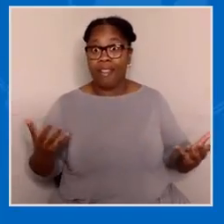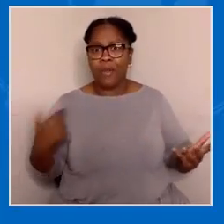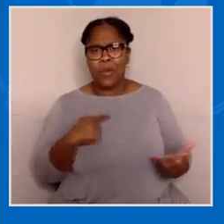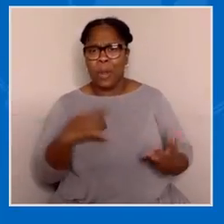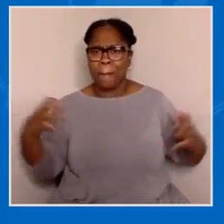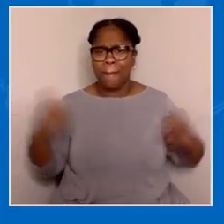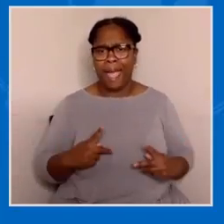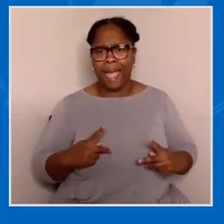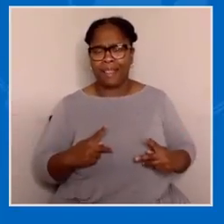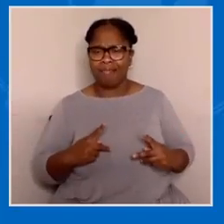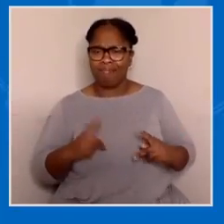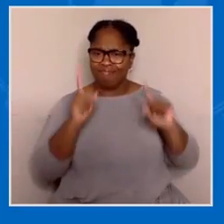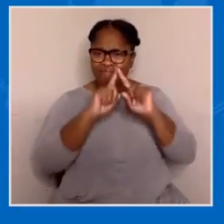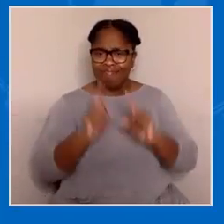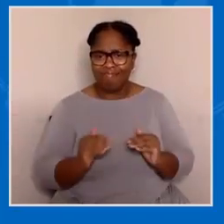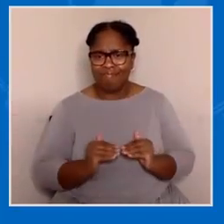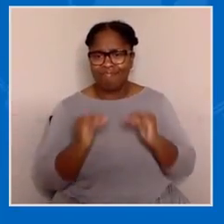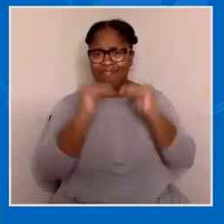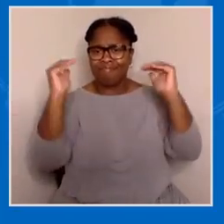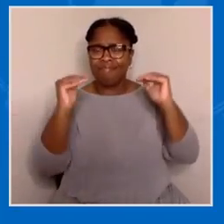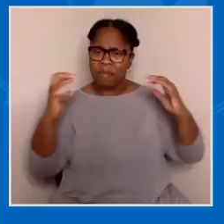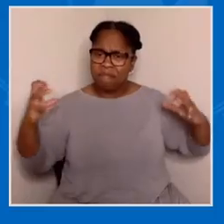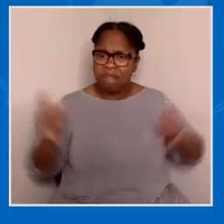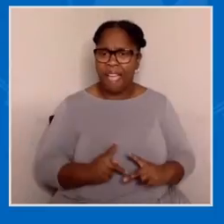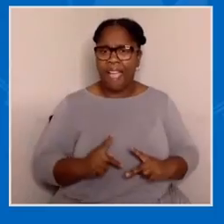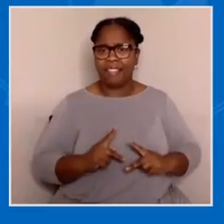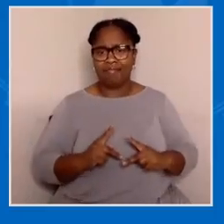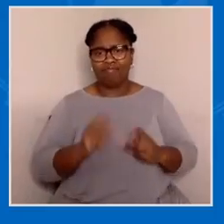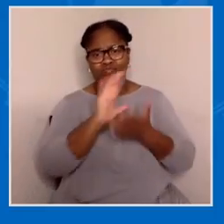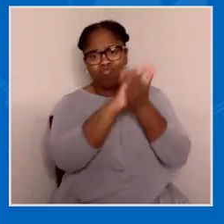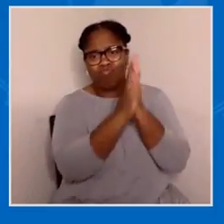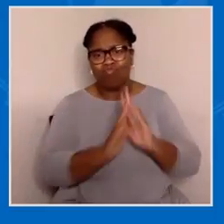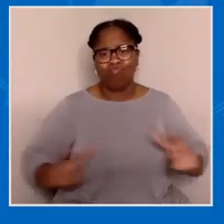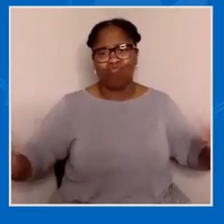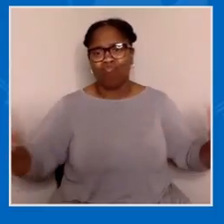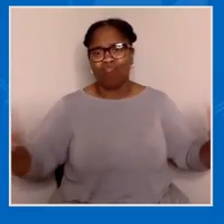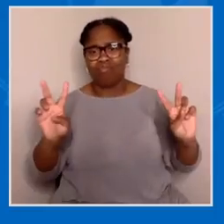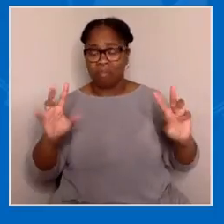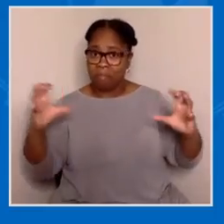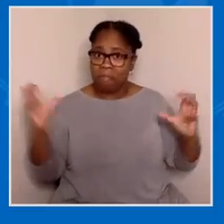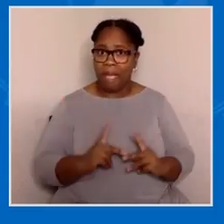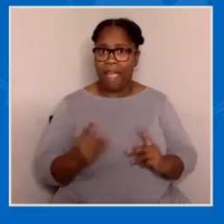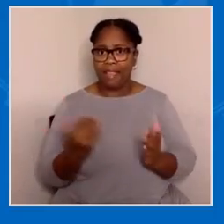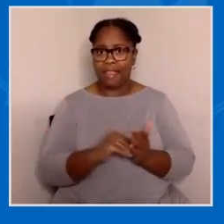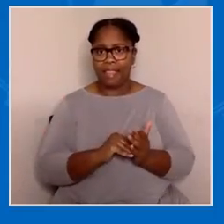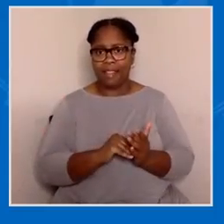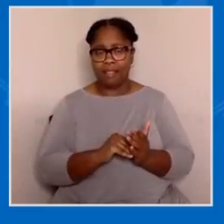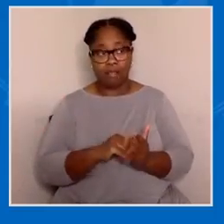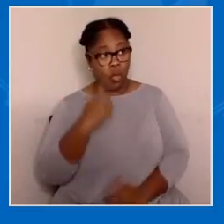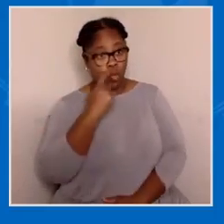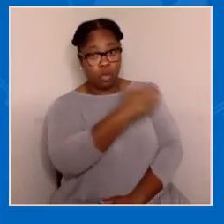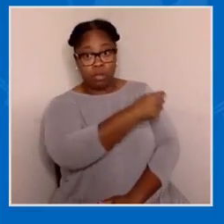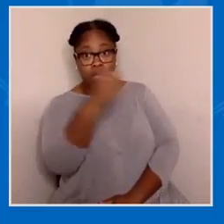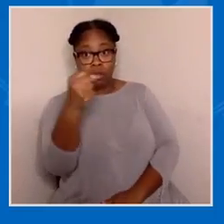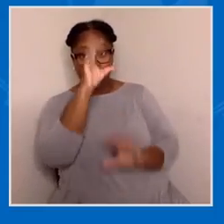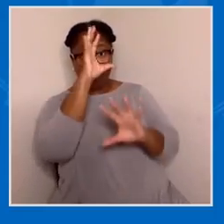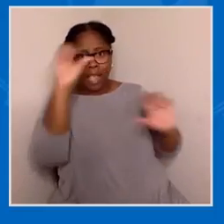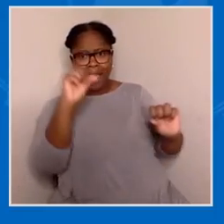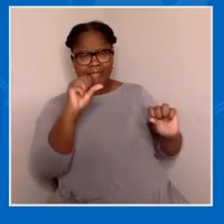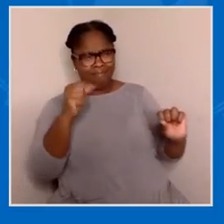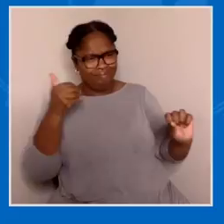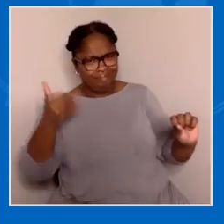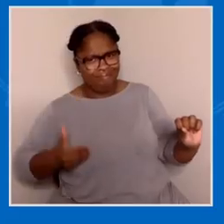back. Diplomacy is back. Mr. President-elect, I've often heard you say how